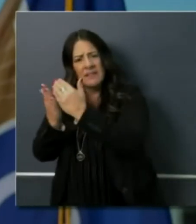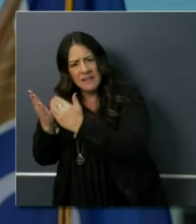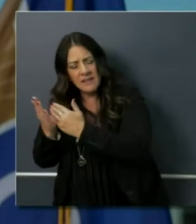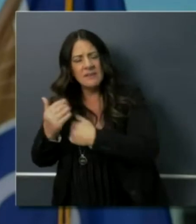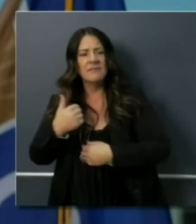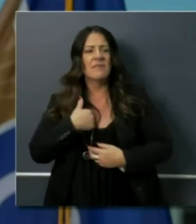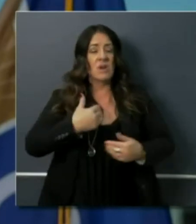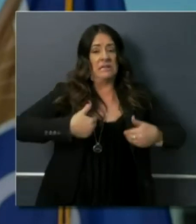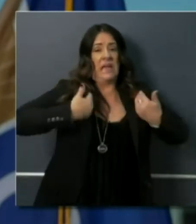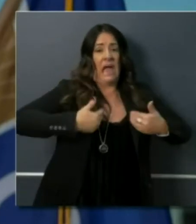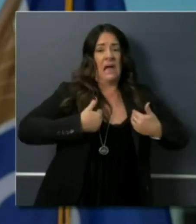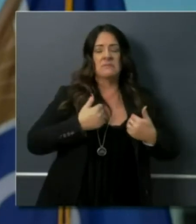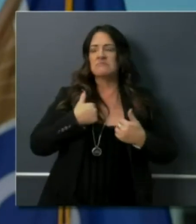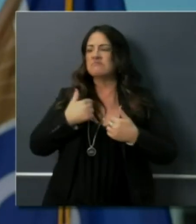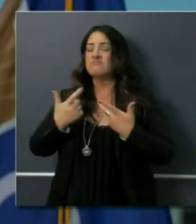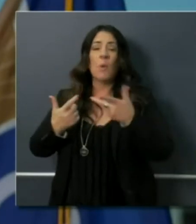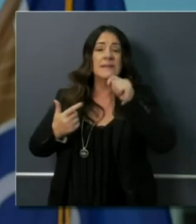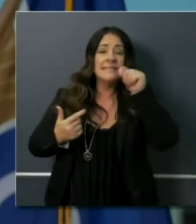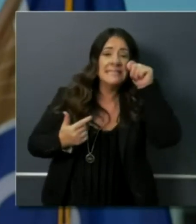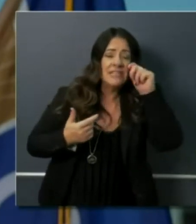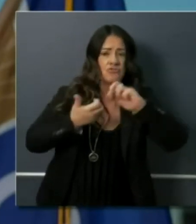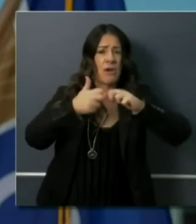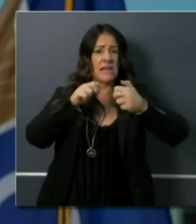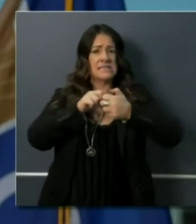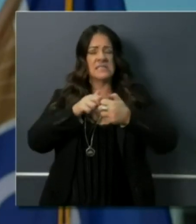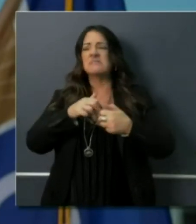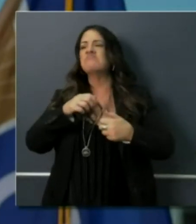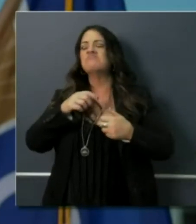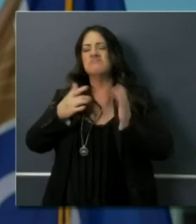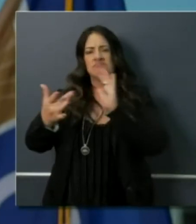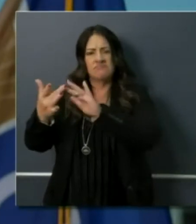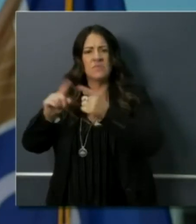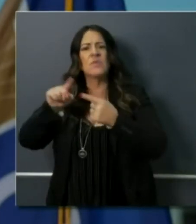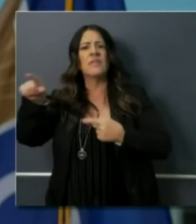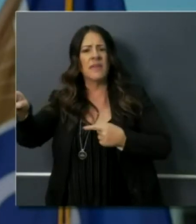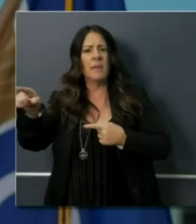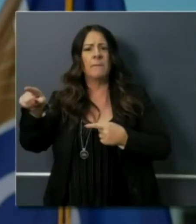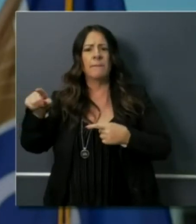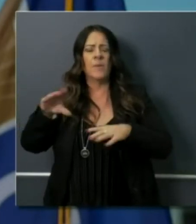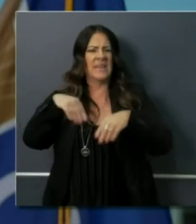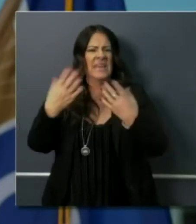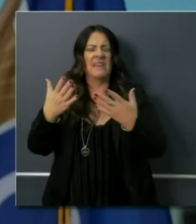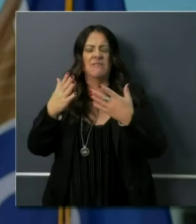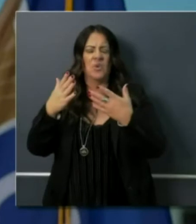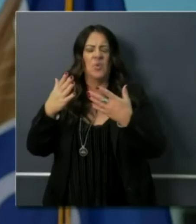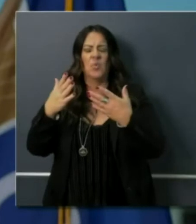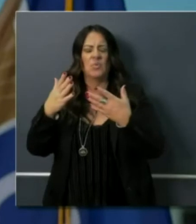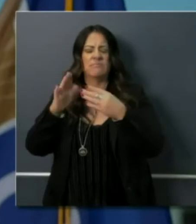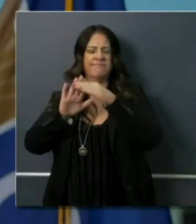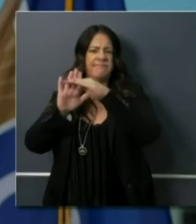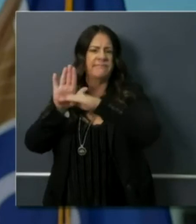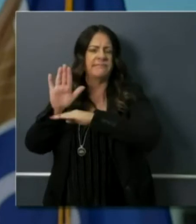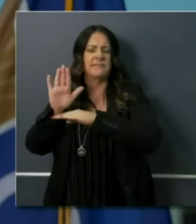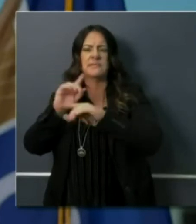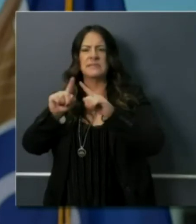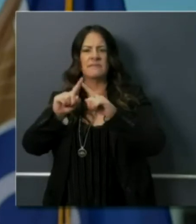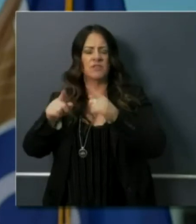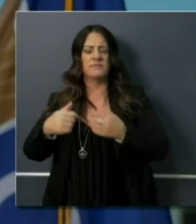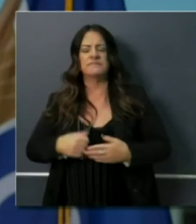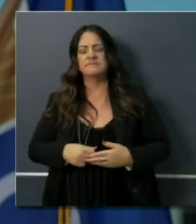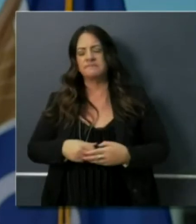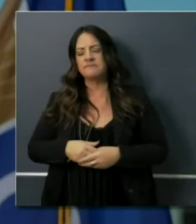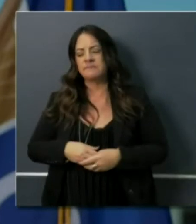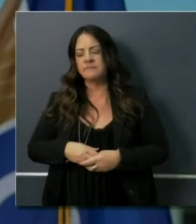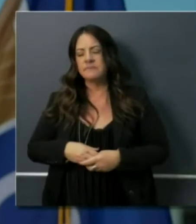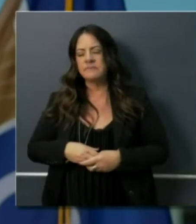have resource guides. For our teens, teen crisis line. But nothing more important, just to answer pointedly your question, than